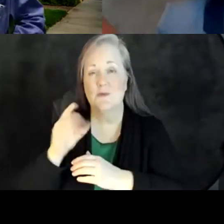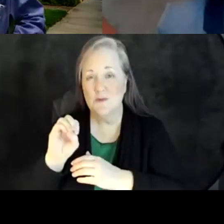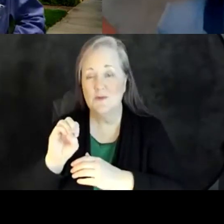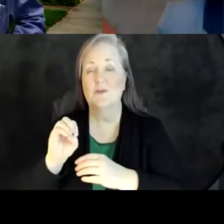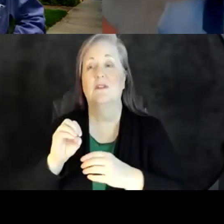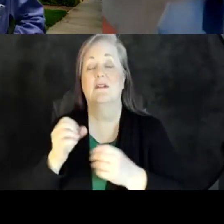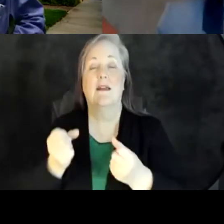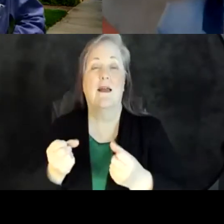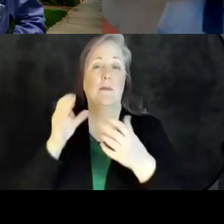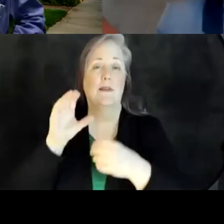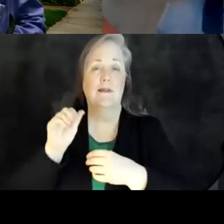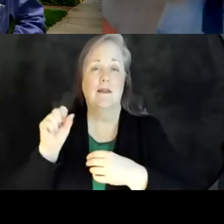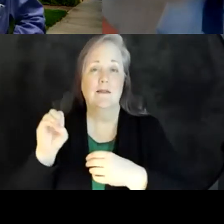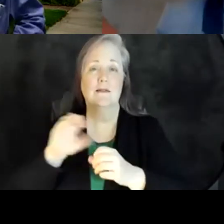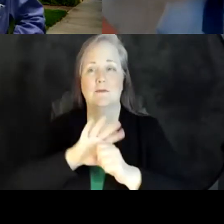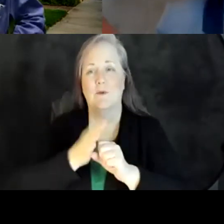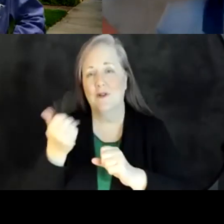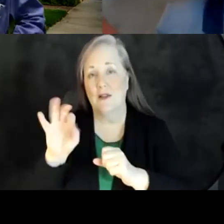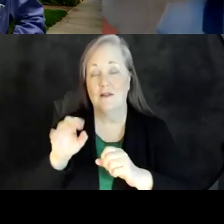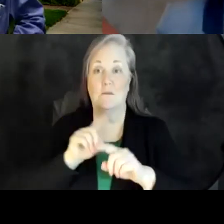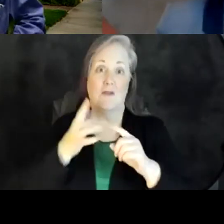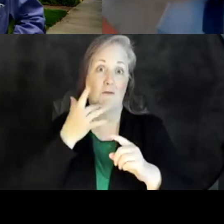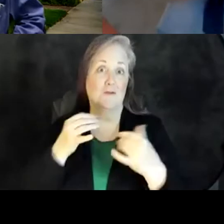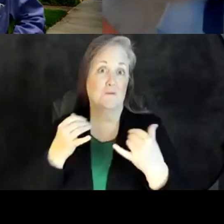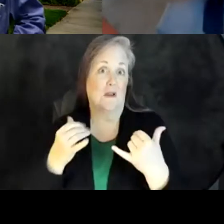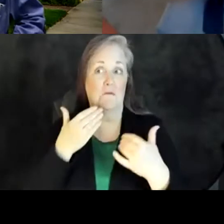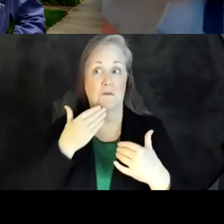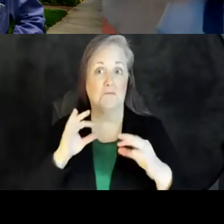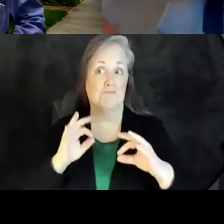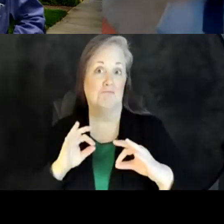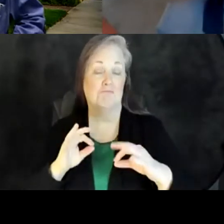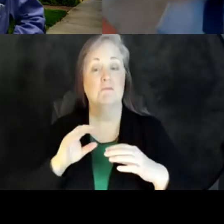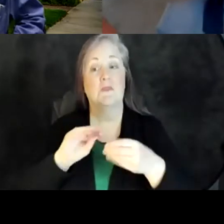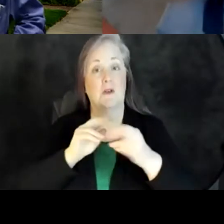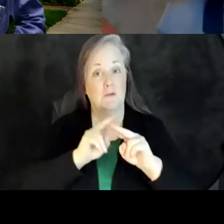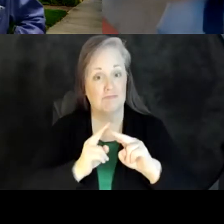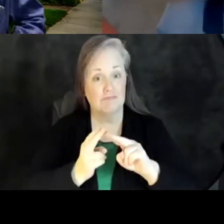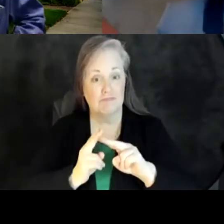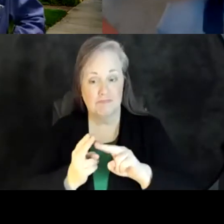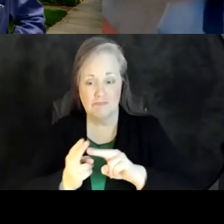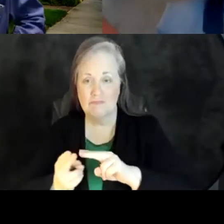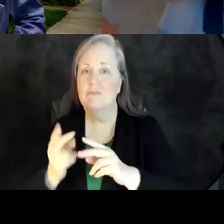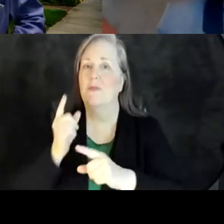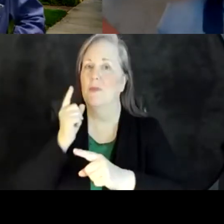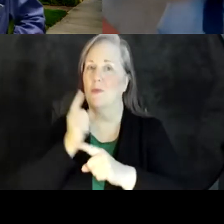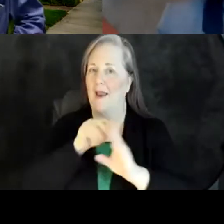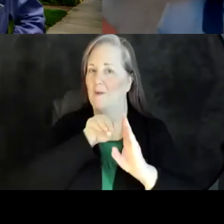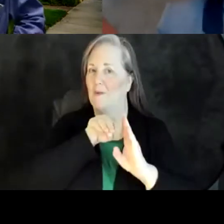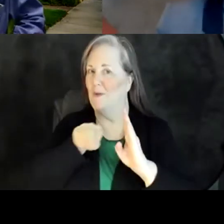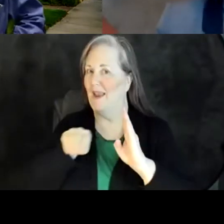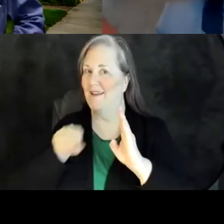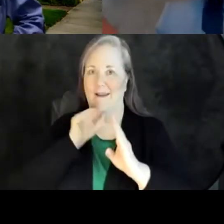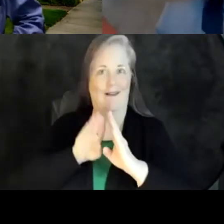COVID-19. Fortunately, we're at a good point now where the numbers are declining. They're going in the correct